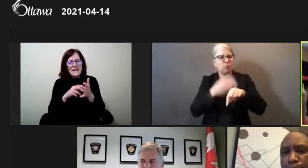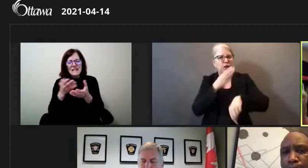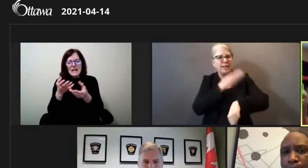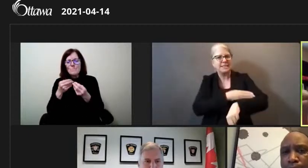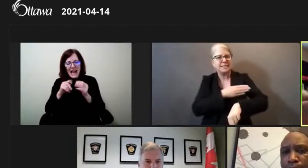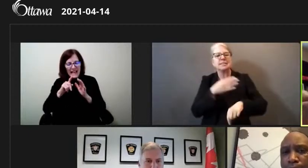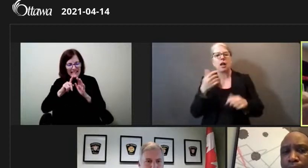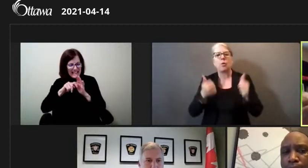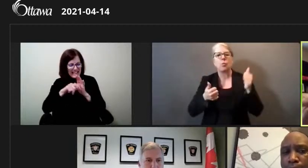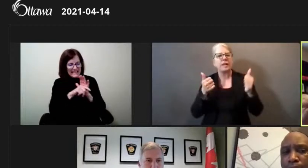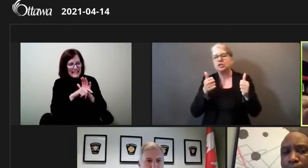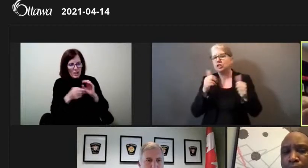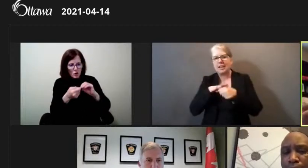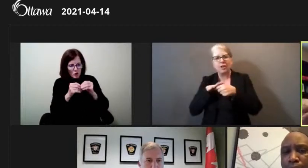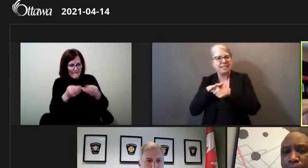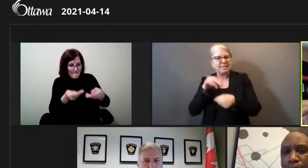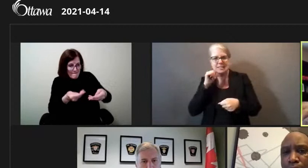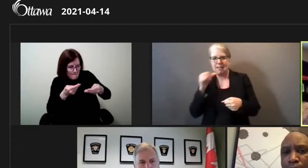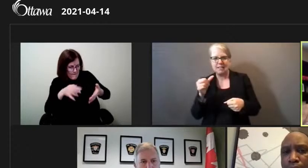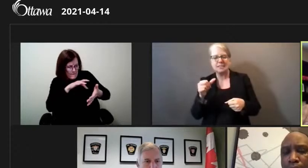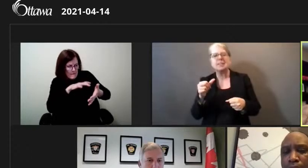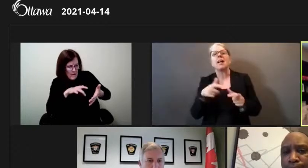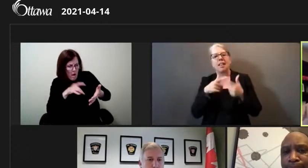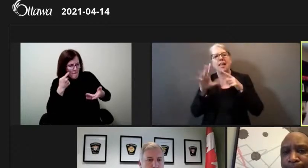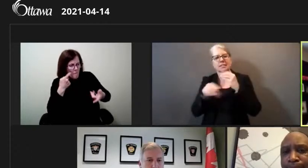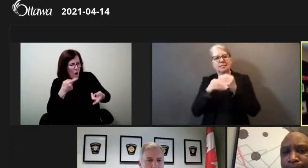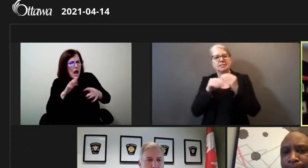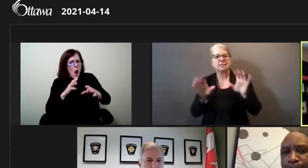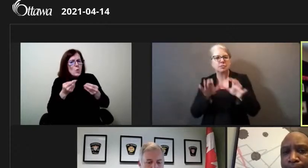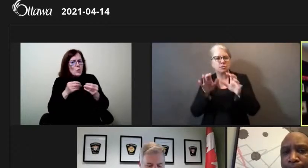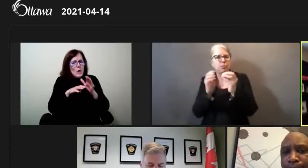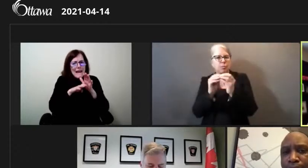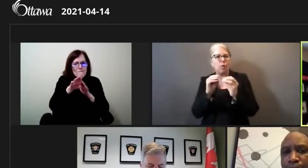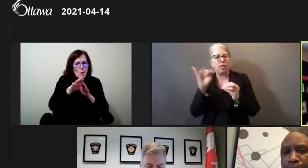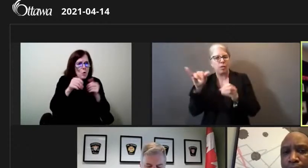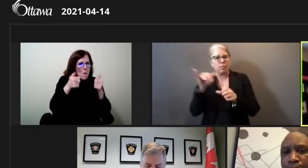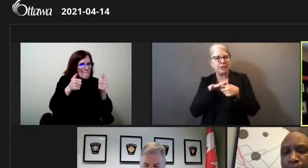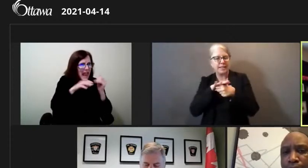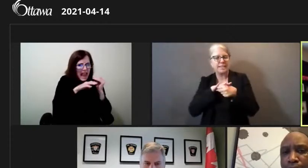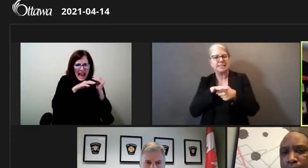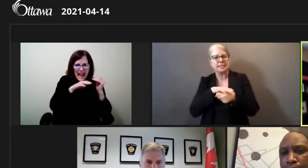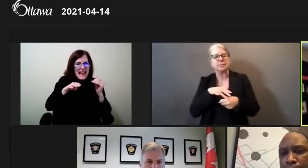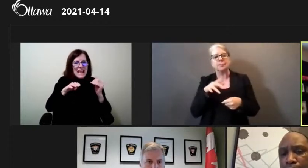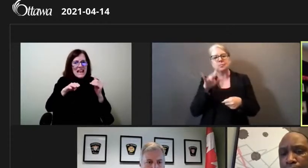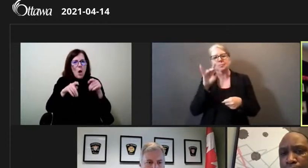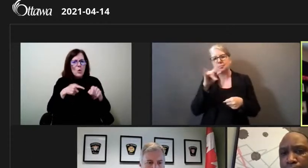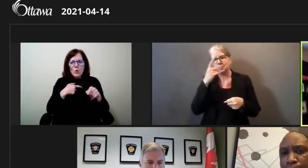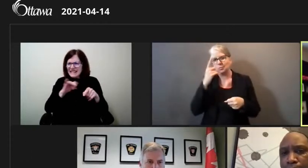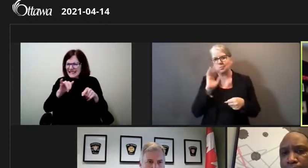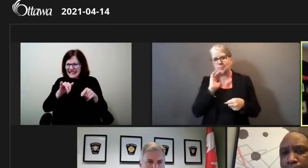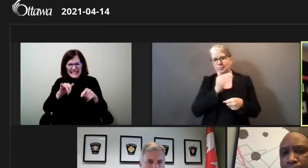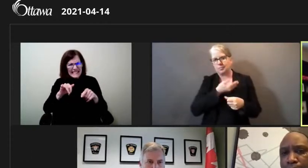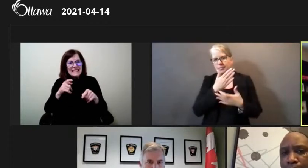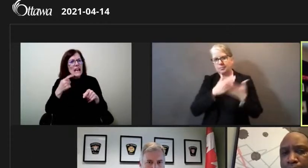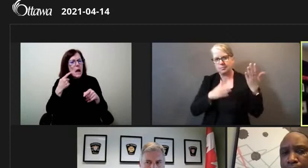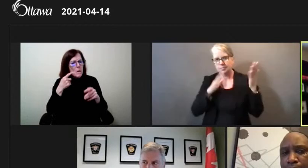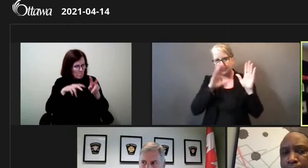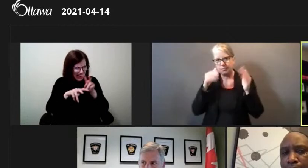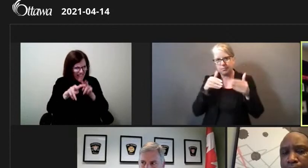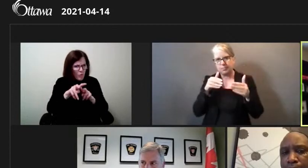are we not? And then, you know, do more in those. So I think that's certainly a part of